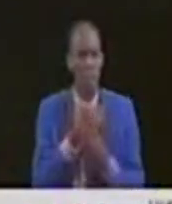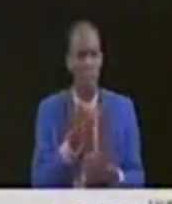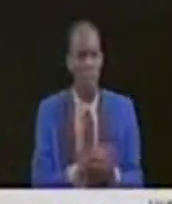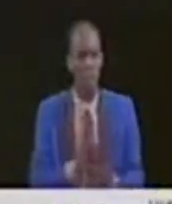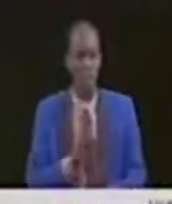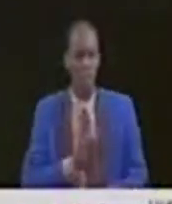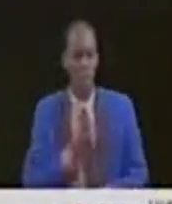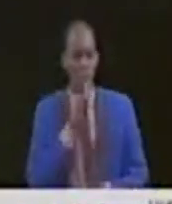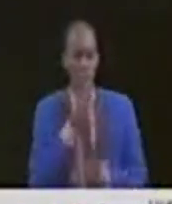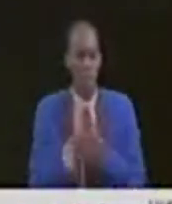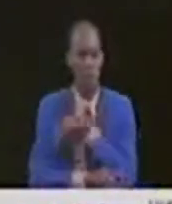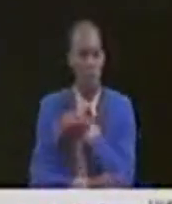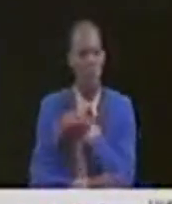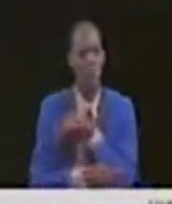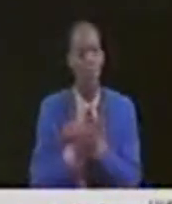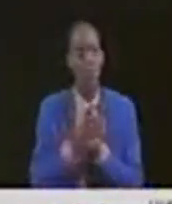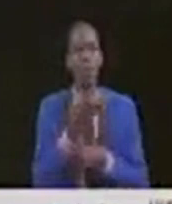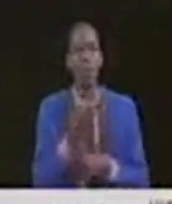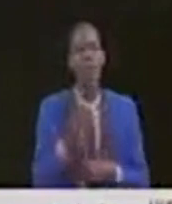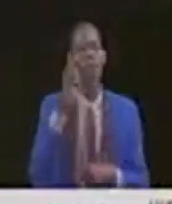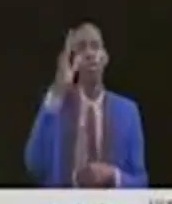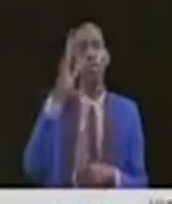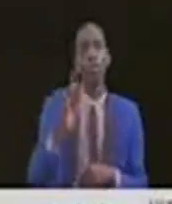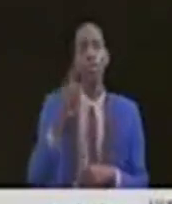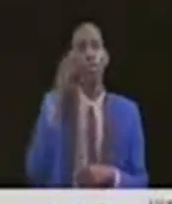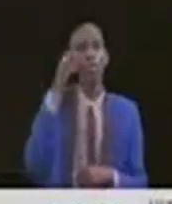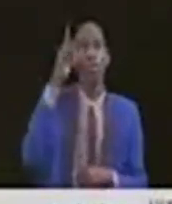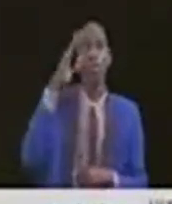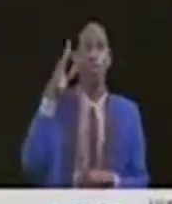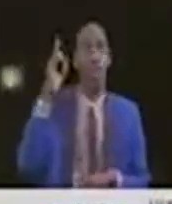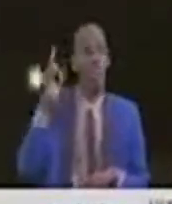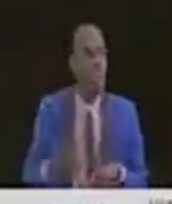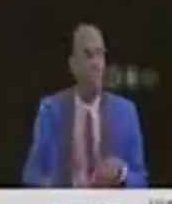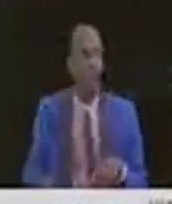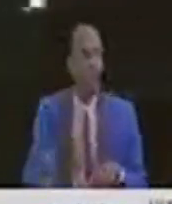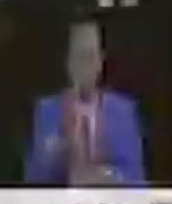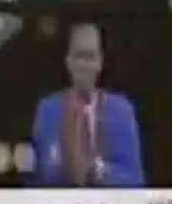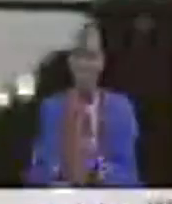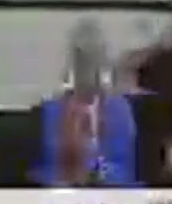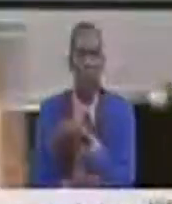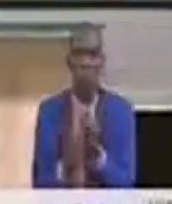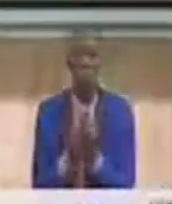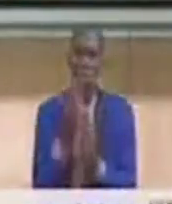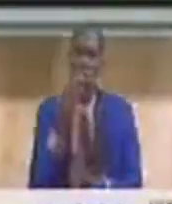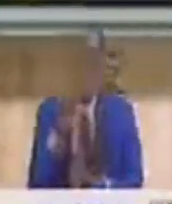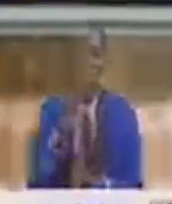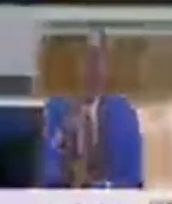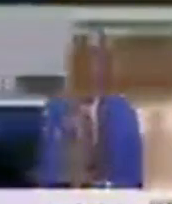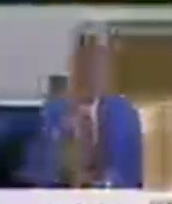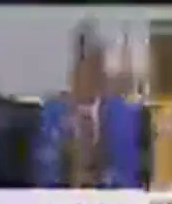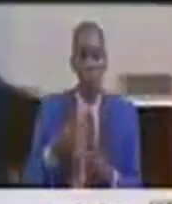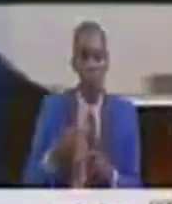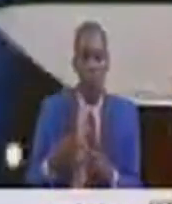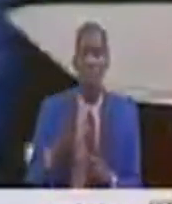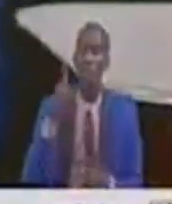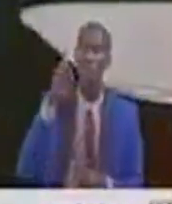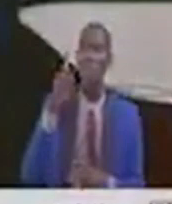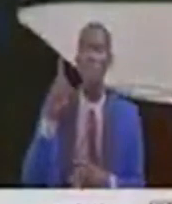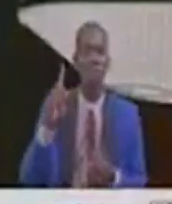evil, neither tempted he any man. We're looking at Genesis chapter